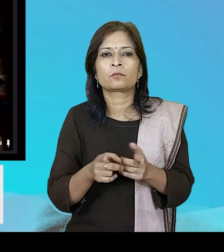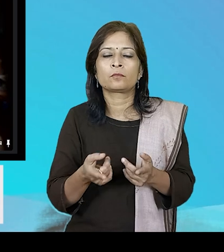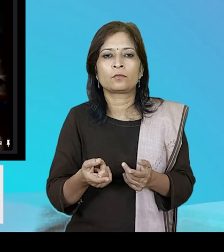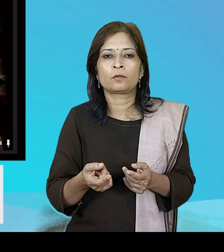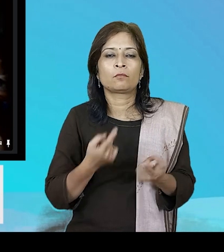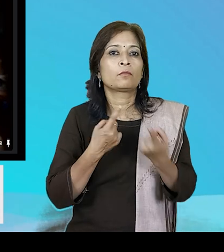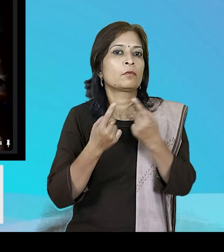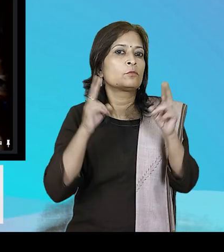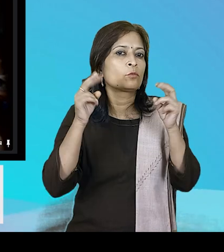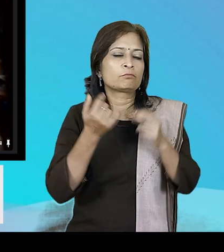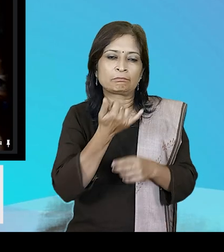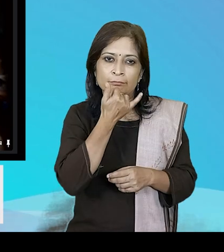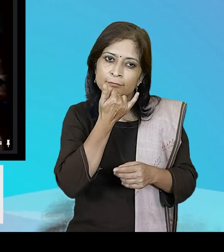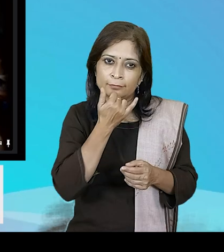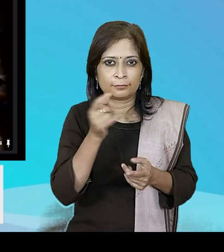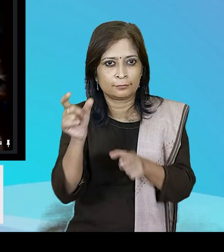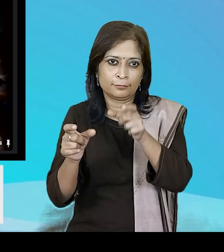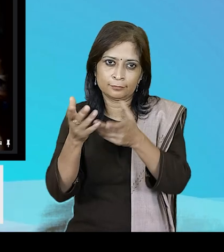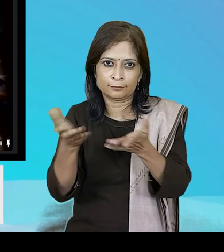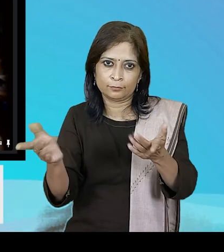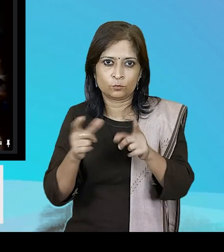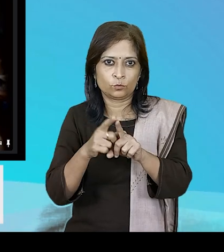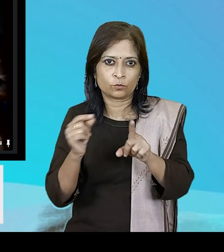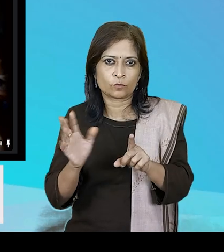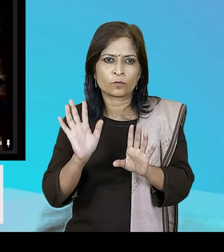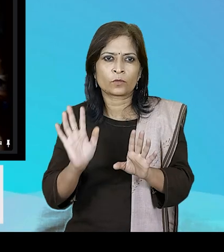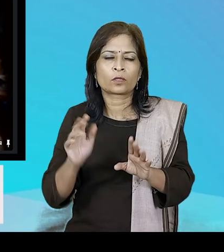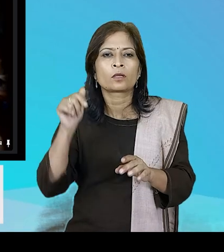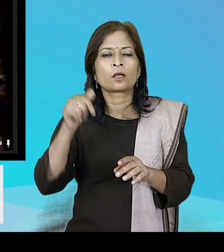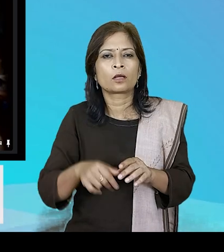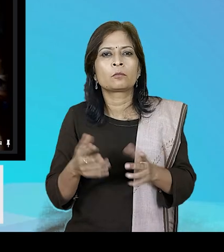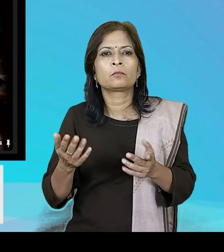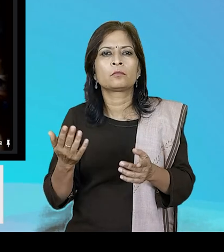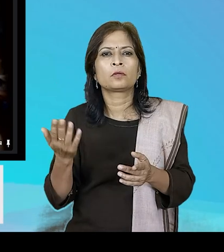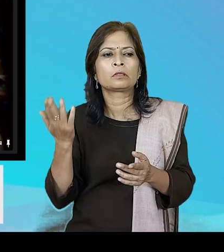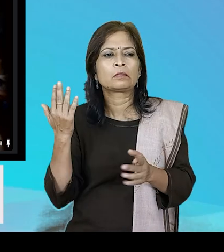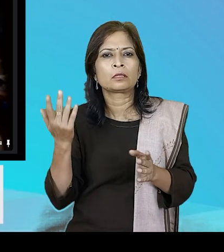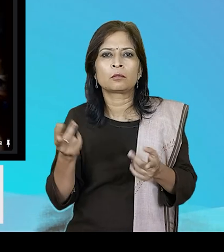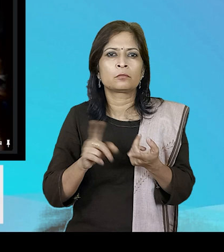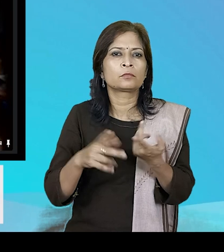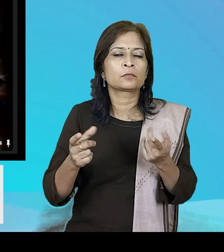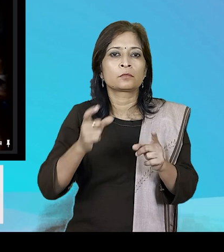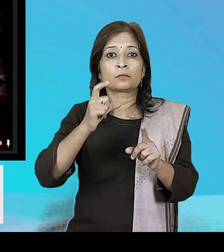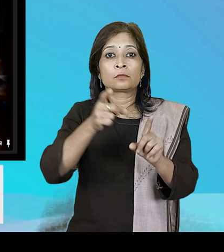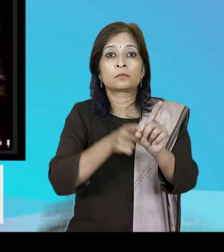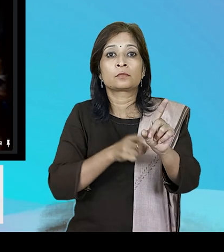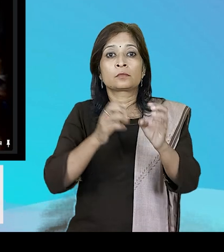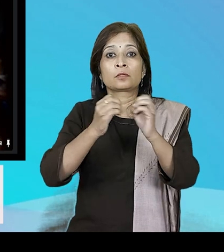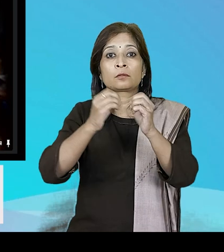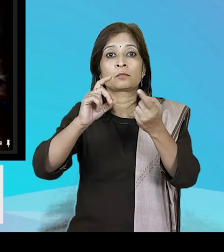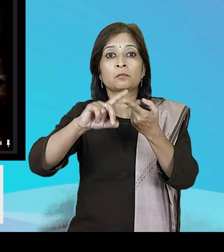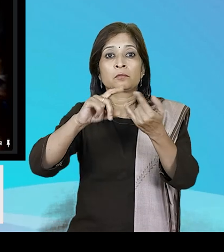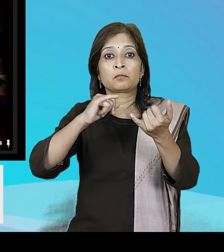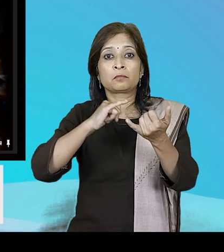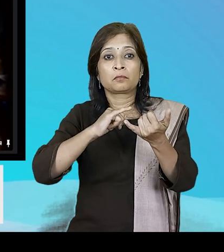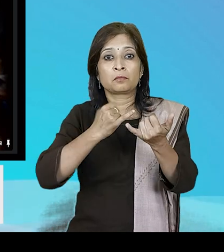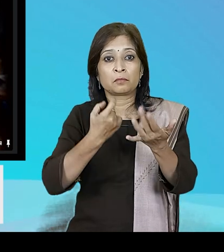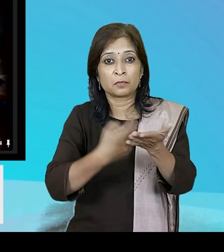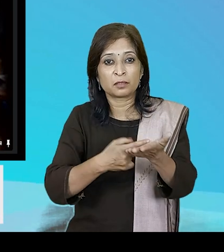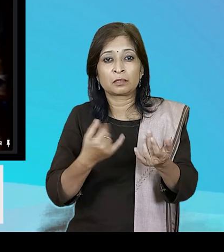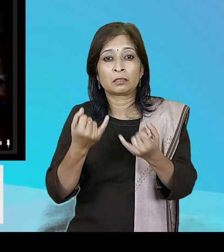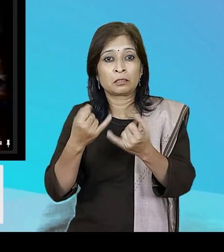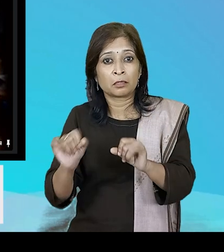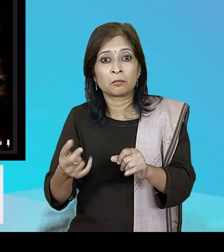are talking about the mistakes, are there any cases where cyber crime or cyber fraud has taken place